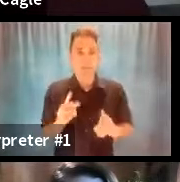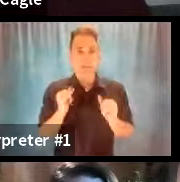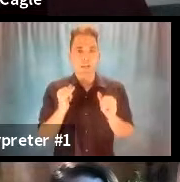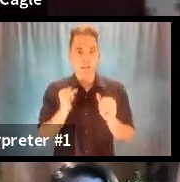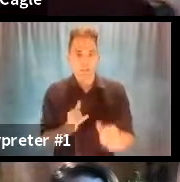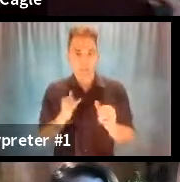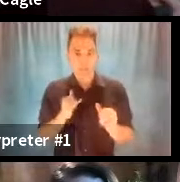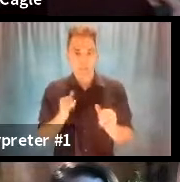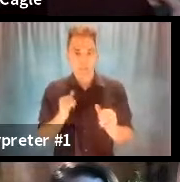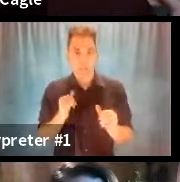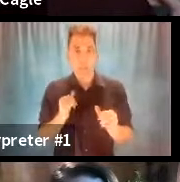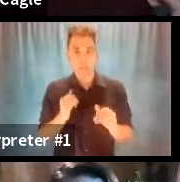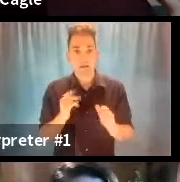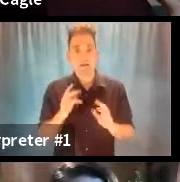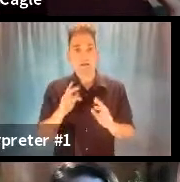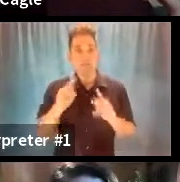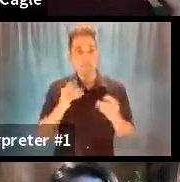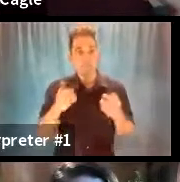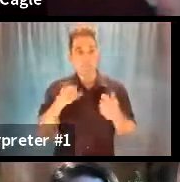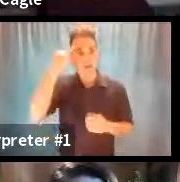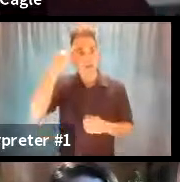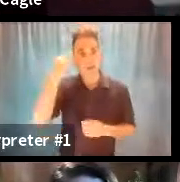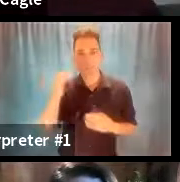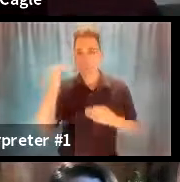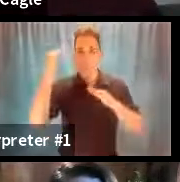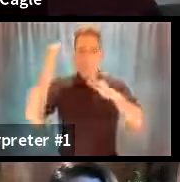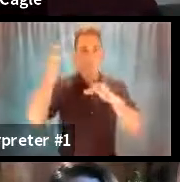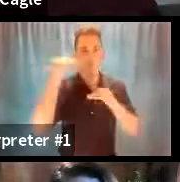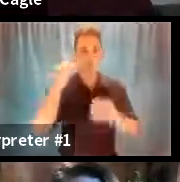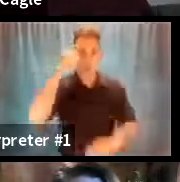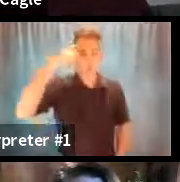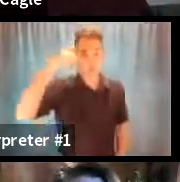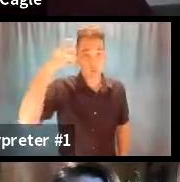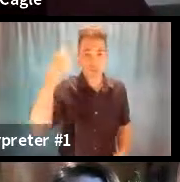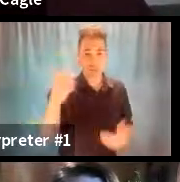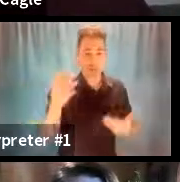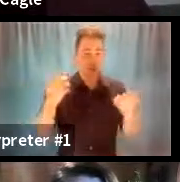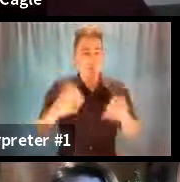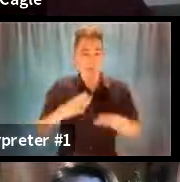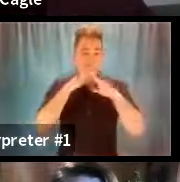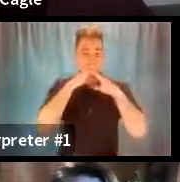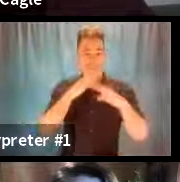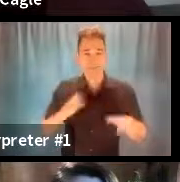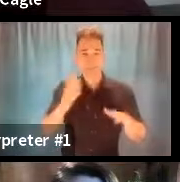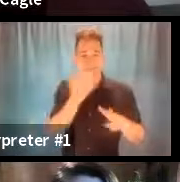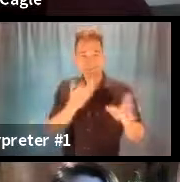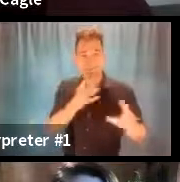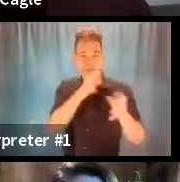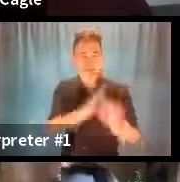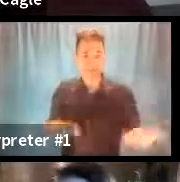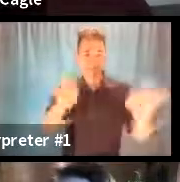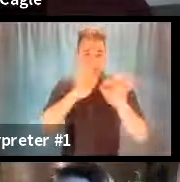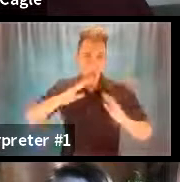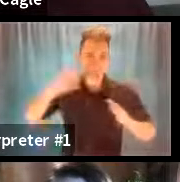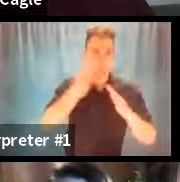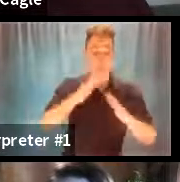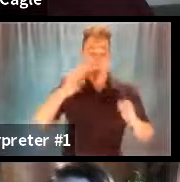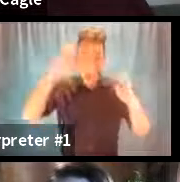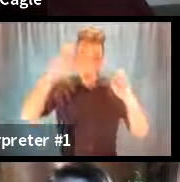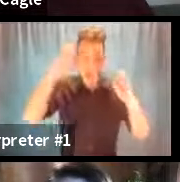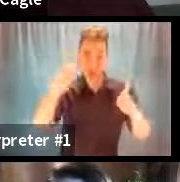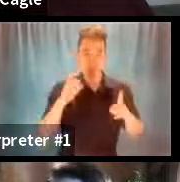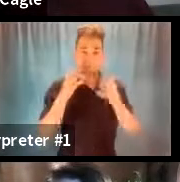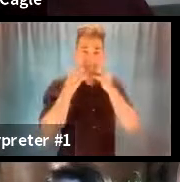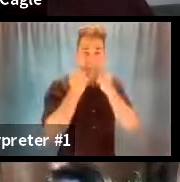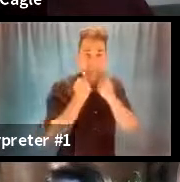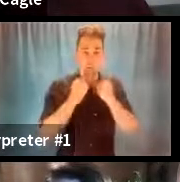have ideas, who have dreams, who have hopes, who don't want to be silent around the thing that matters to us most, the education, the care, and the